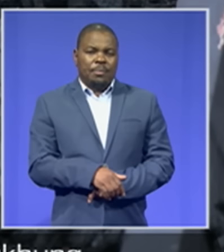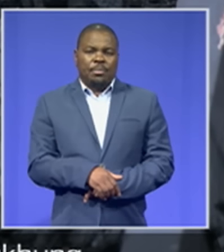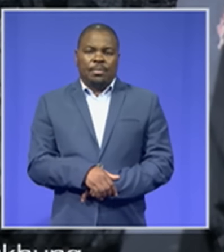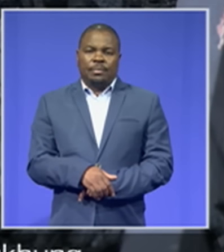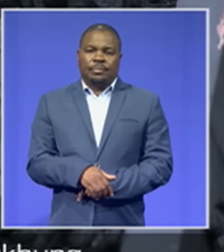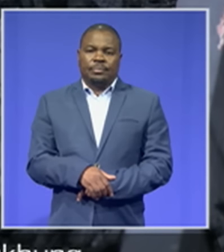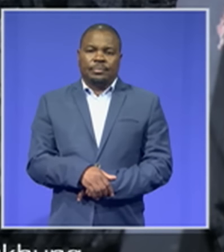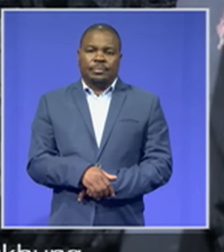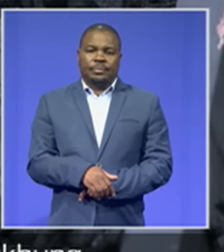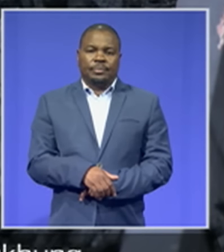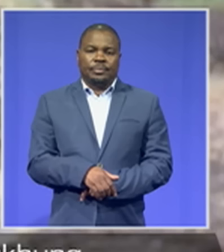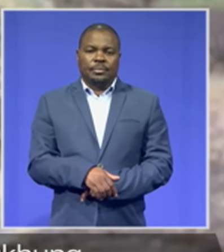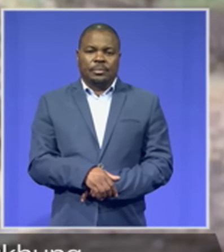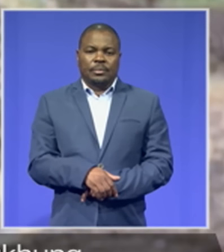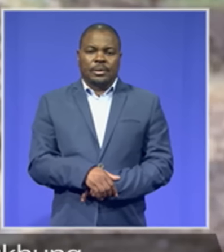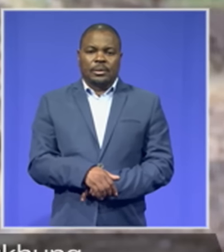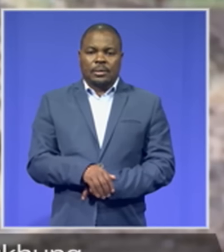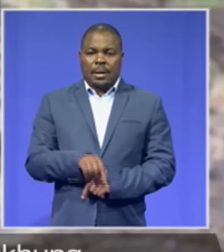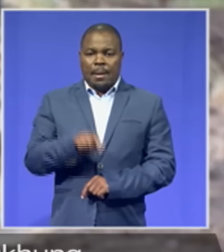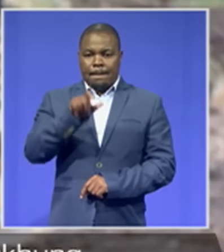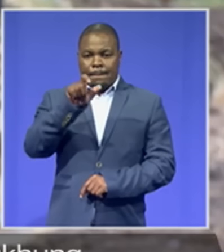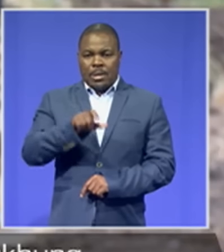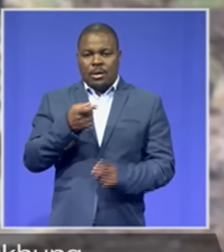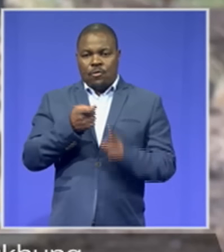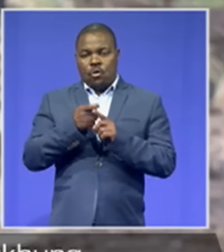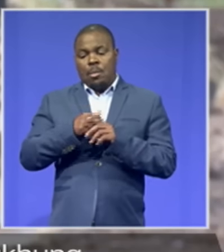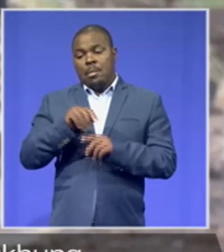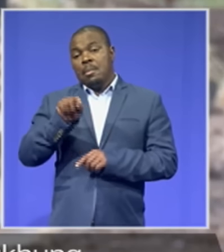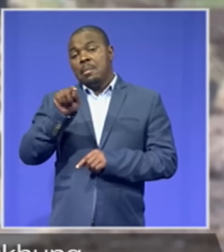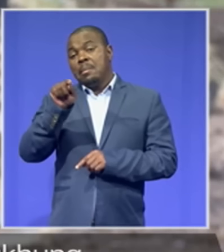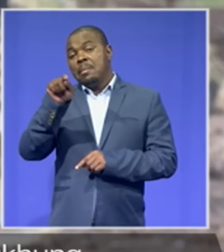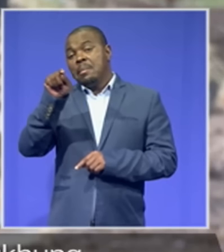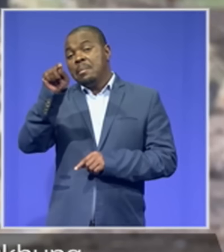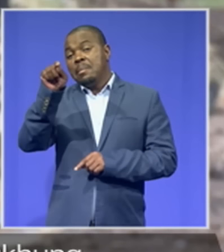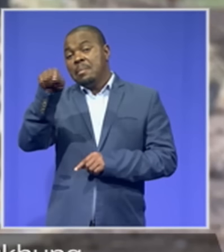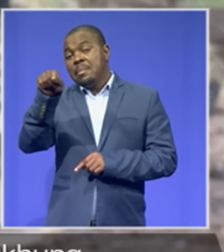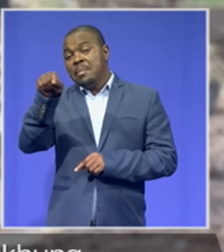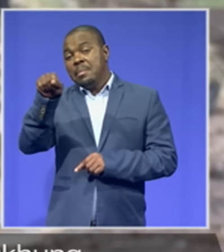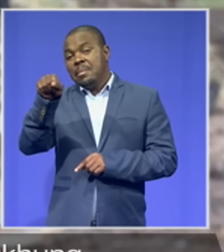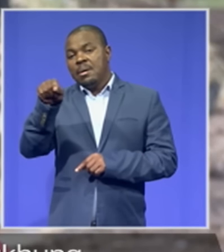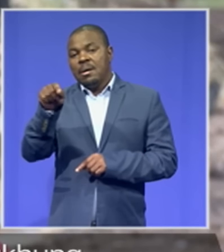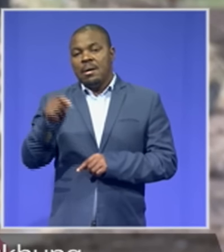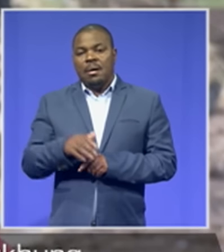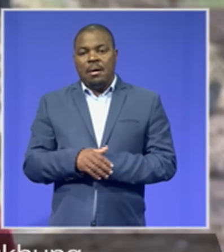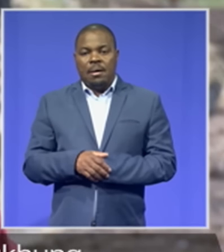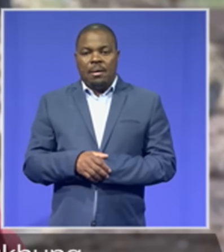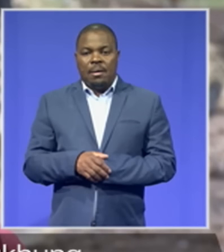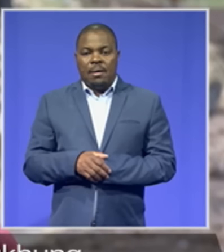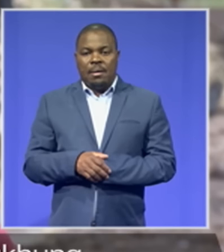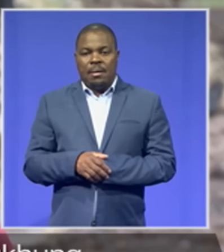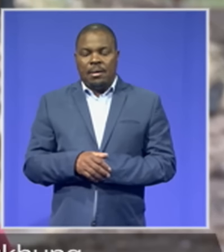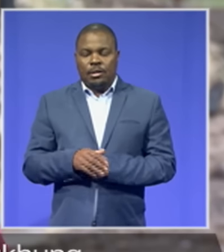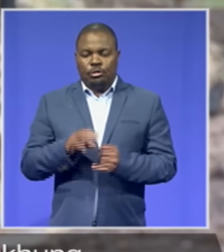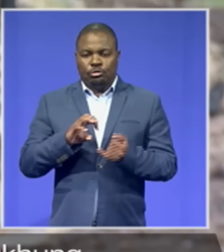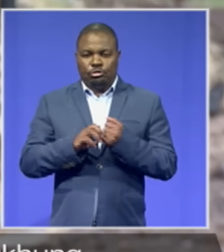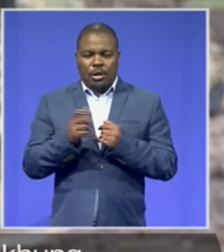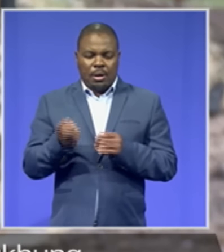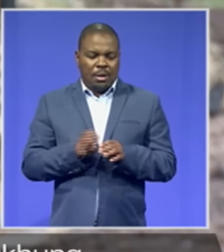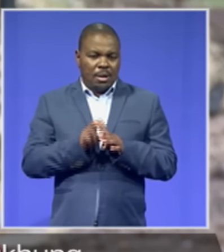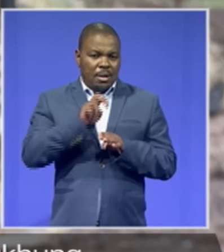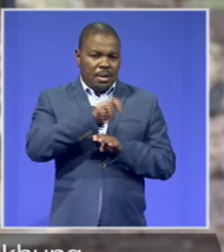tree. Then someone screamed from the bed table and called for it's burning.